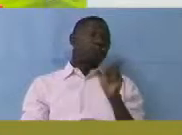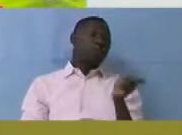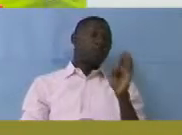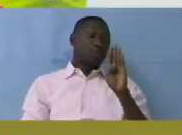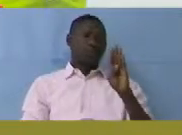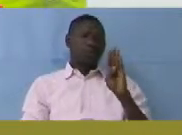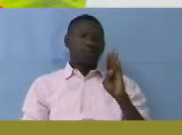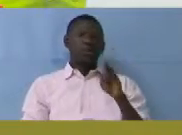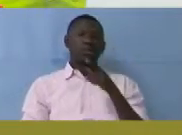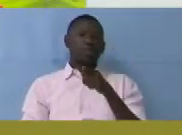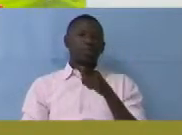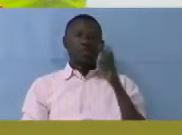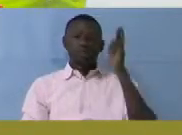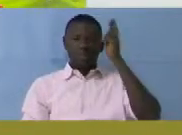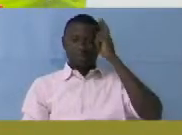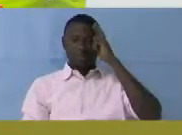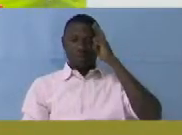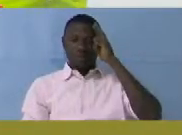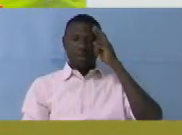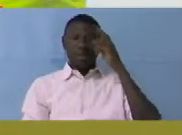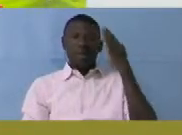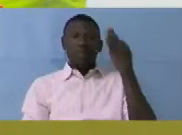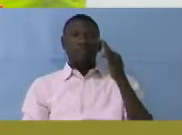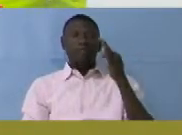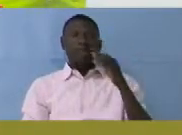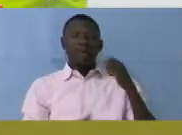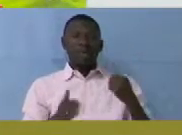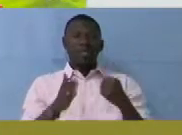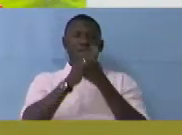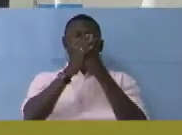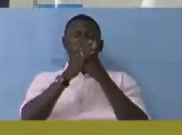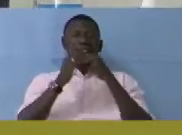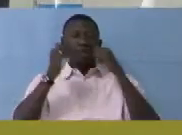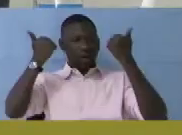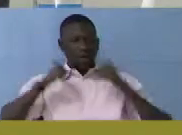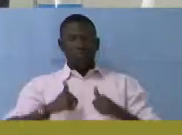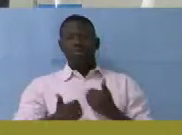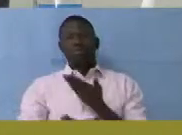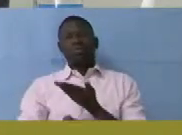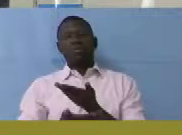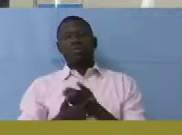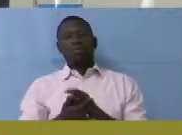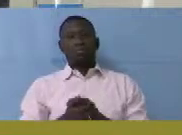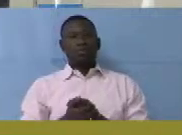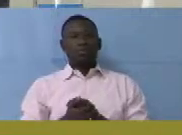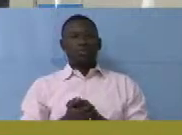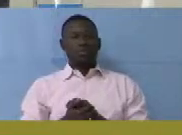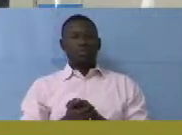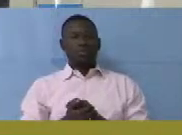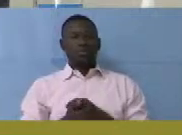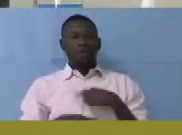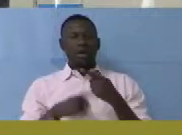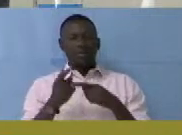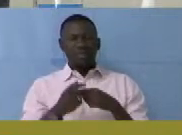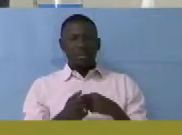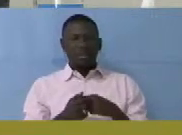this attack came. So it was a concern to the juntas.